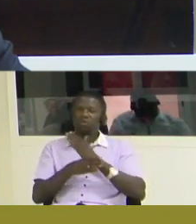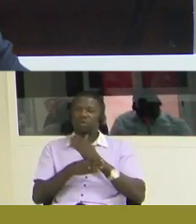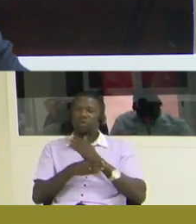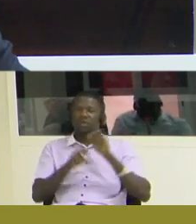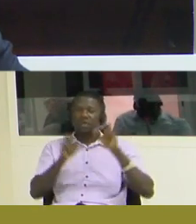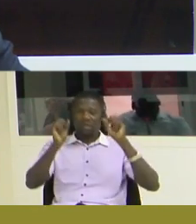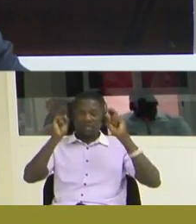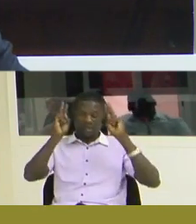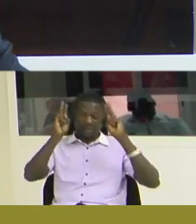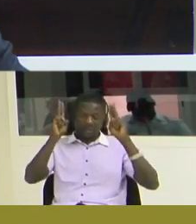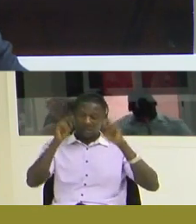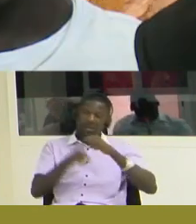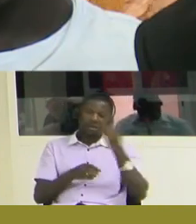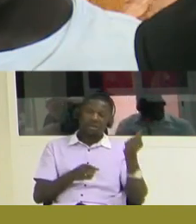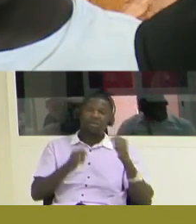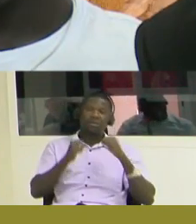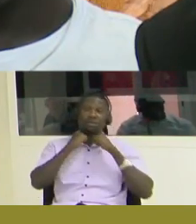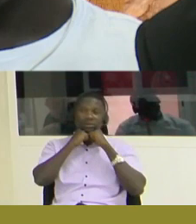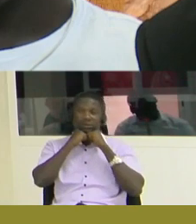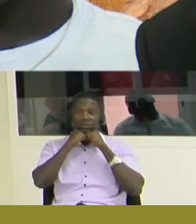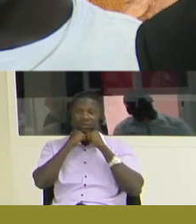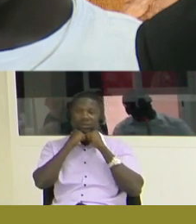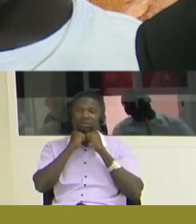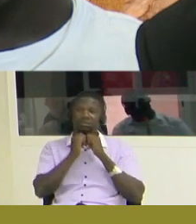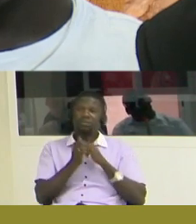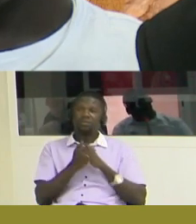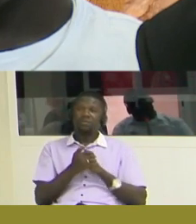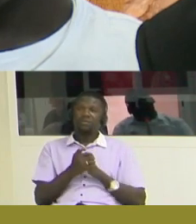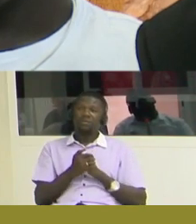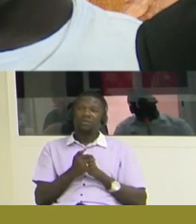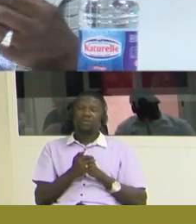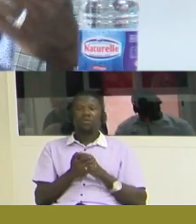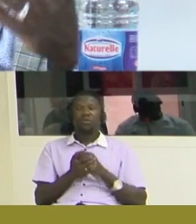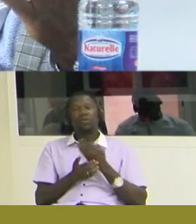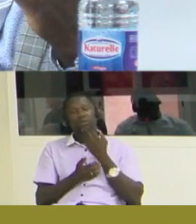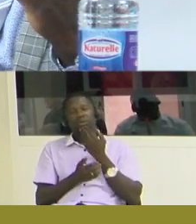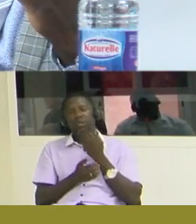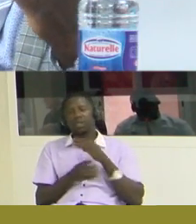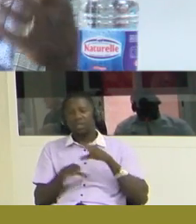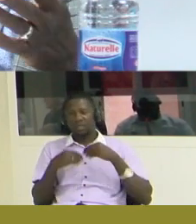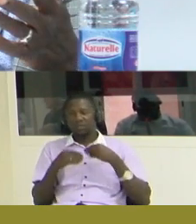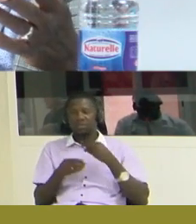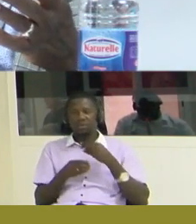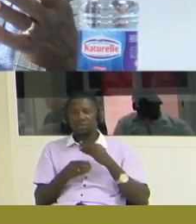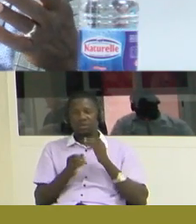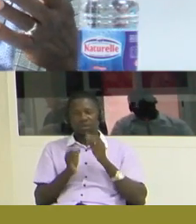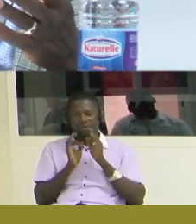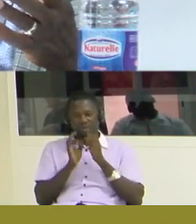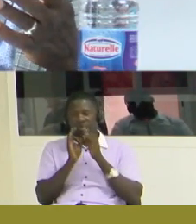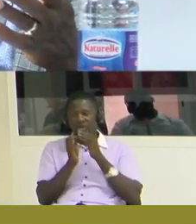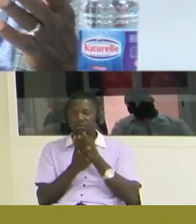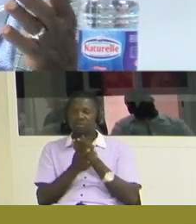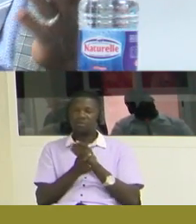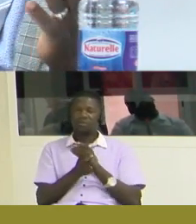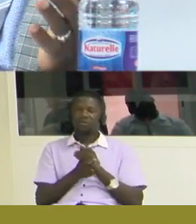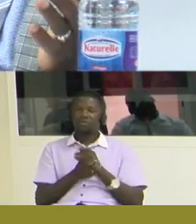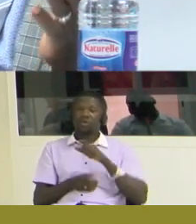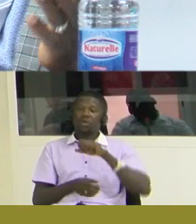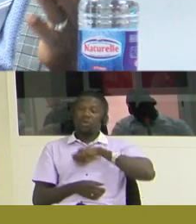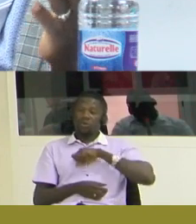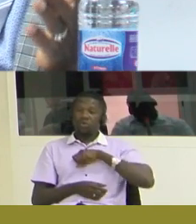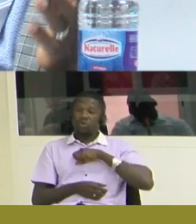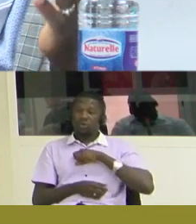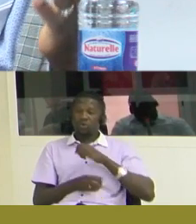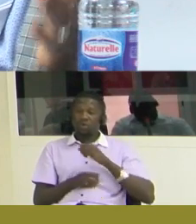but you just allow me for interjecting on this but by your own admissions all